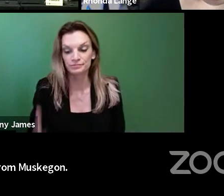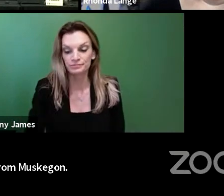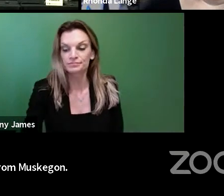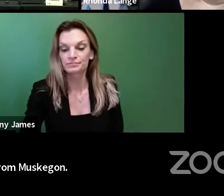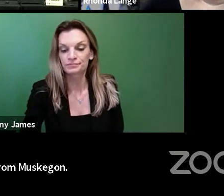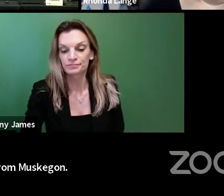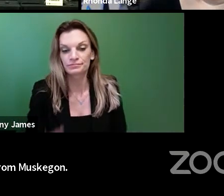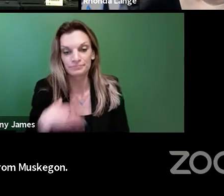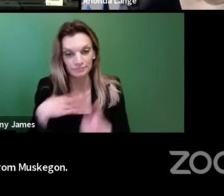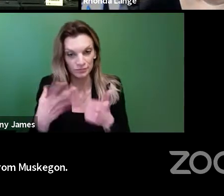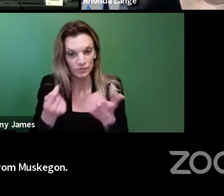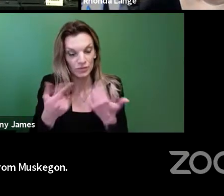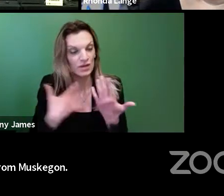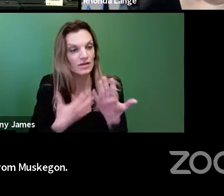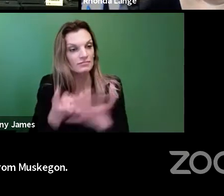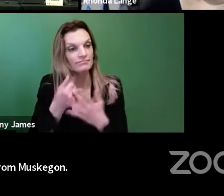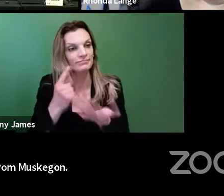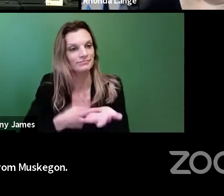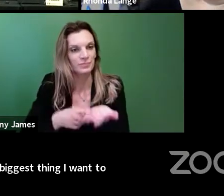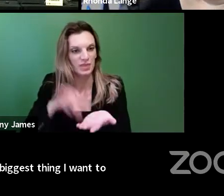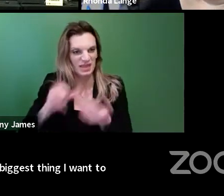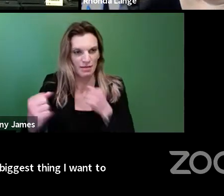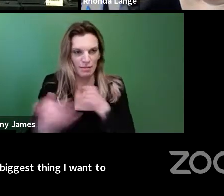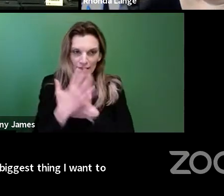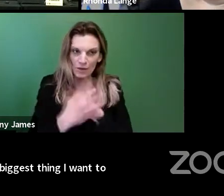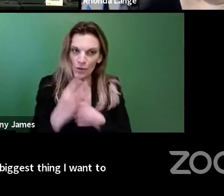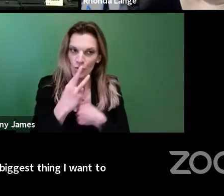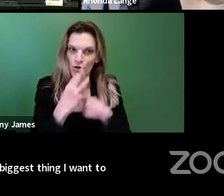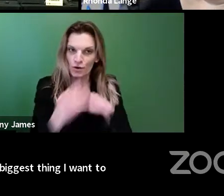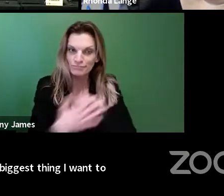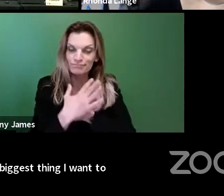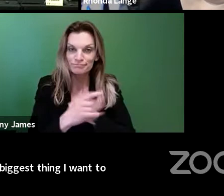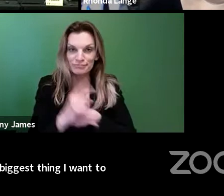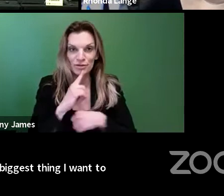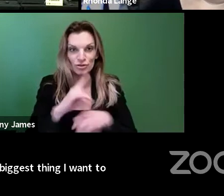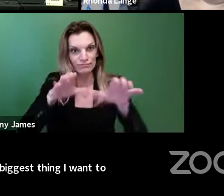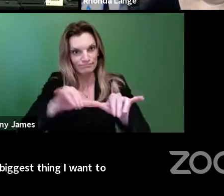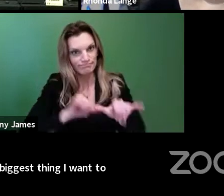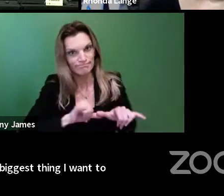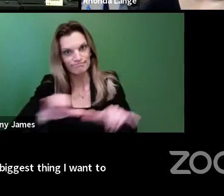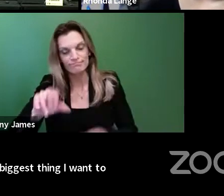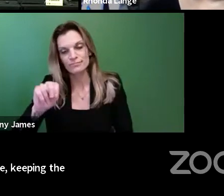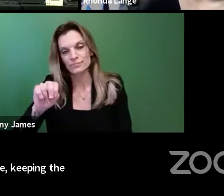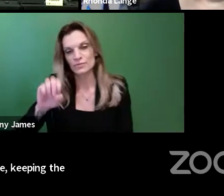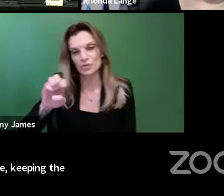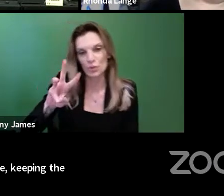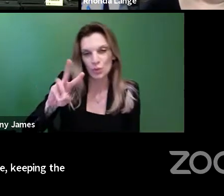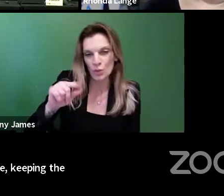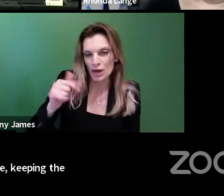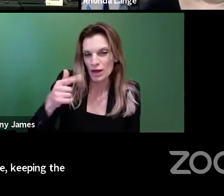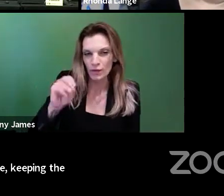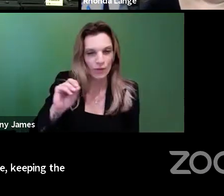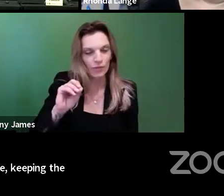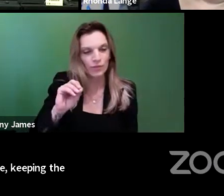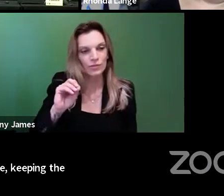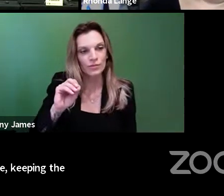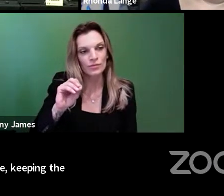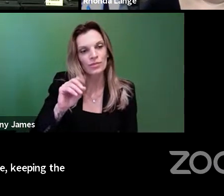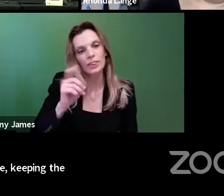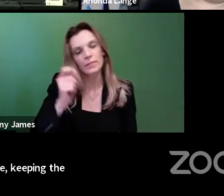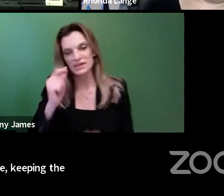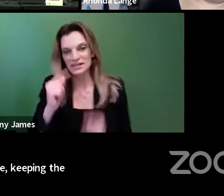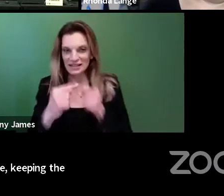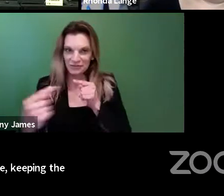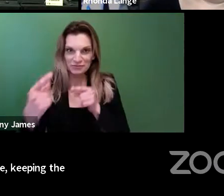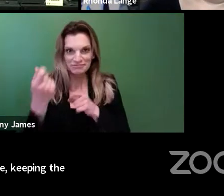about is the Lakeshore, keeping the Lakeshore together. Nuego is not necessarily the same. I know some other people